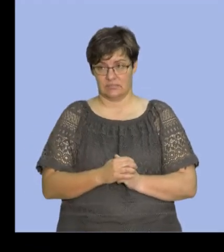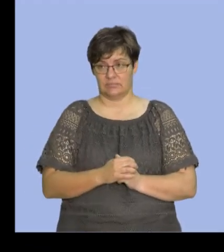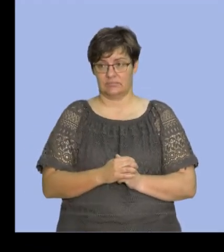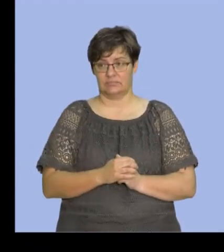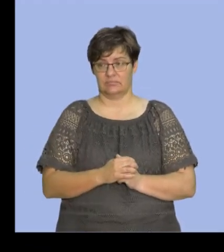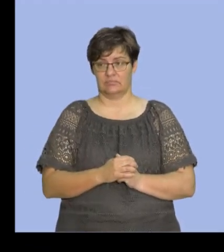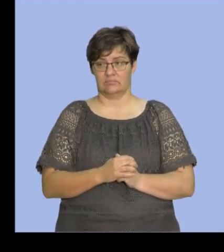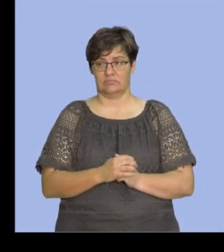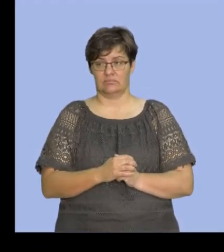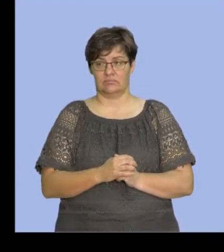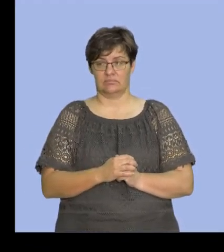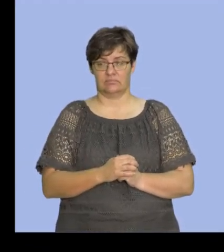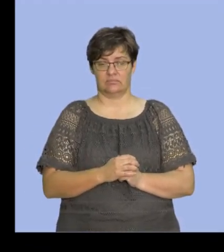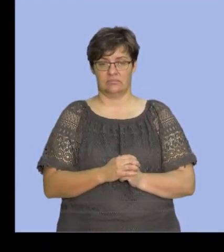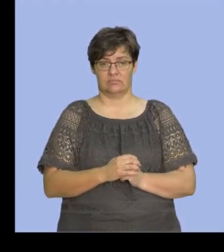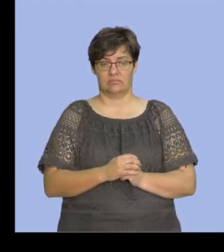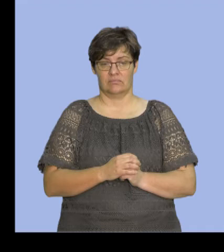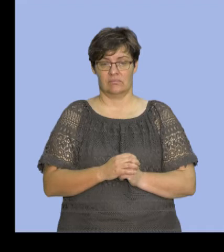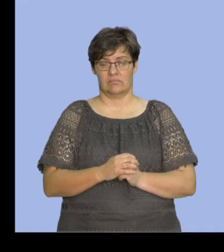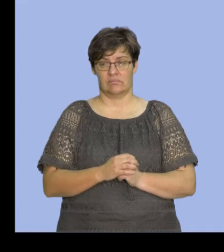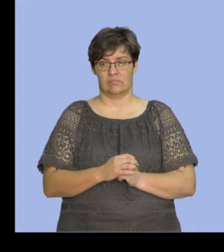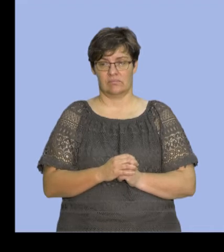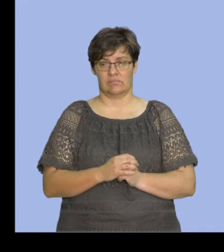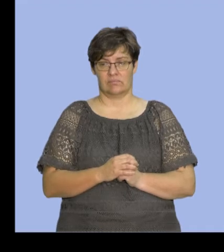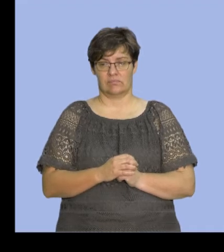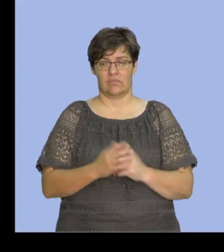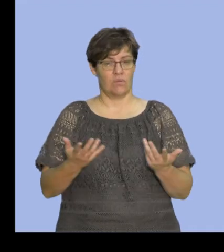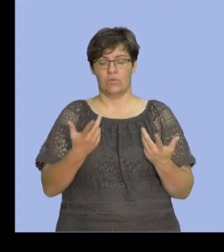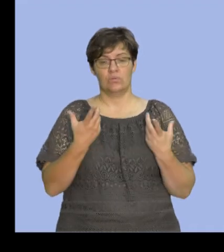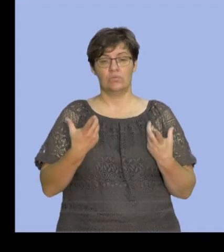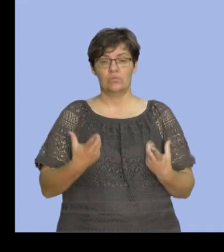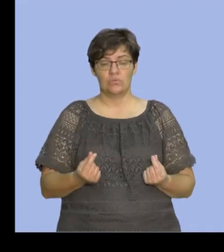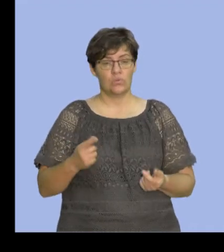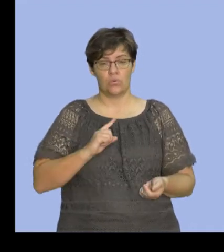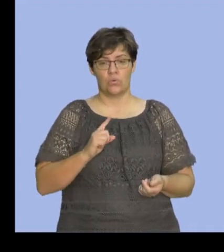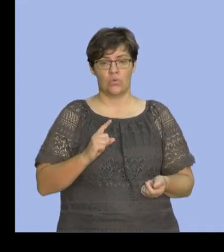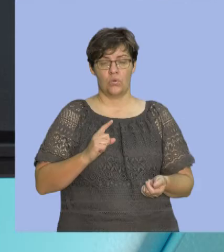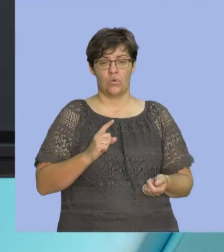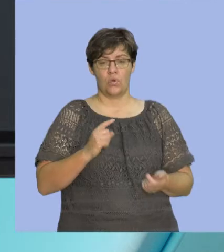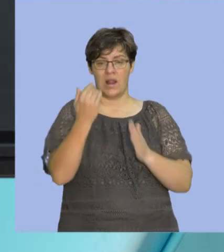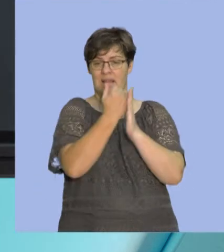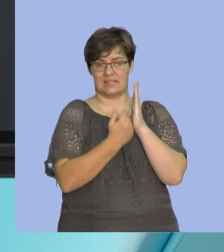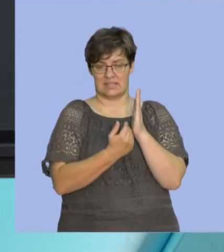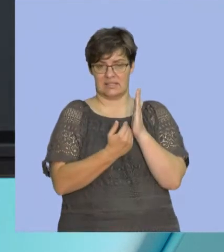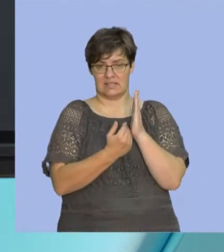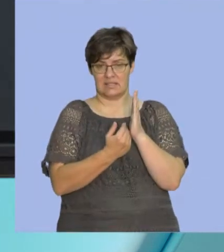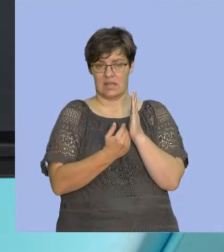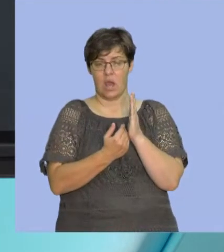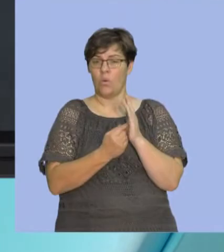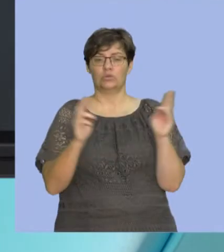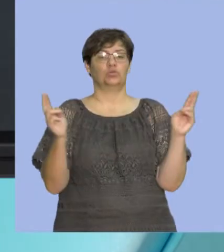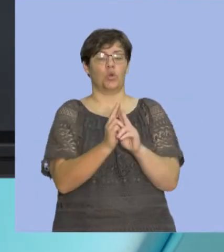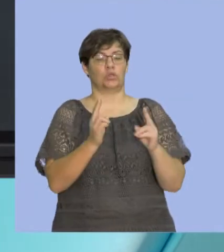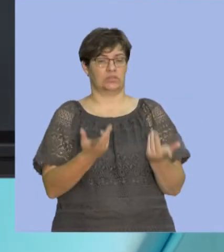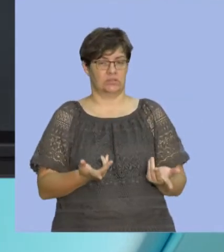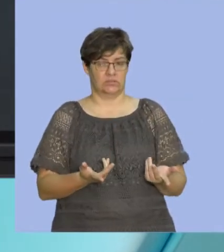we go. There's my creditors list. Debit, credit. What do I want to do to my creditors list? It was undercast.